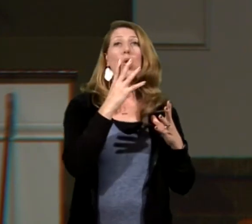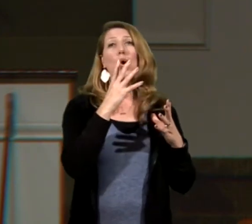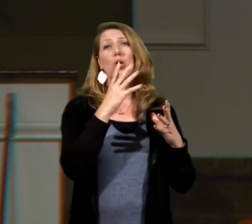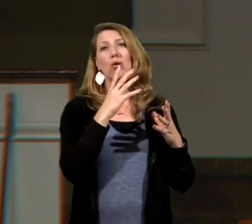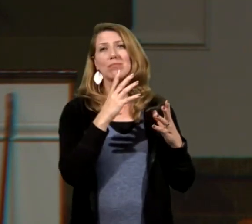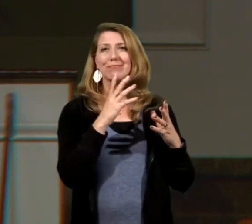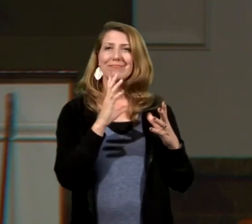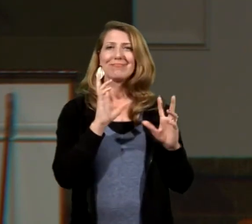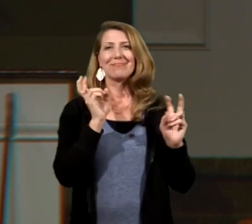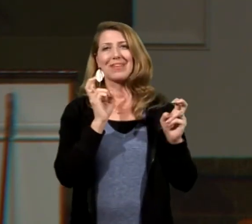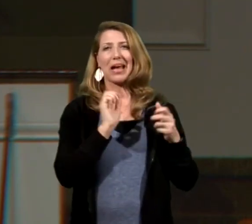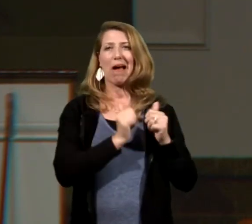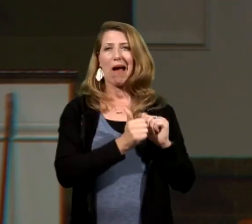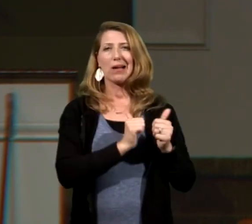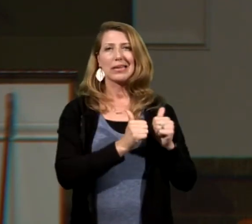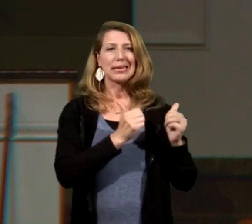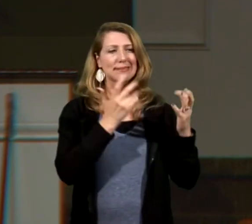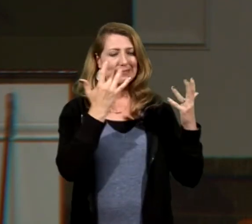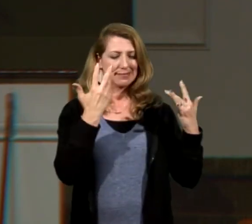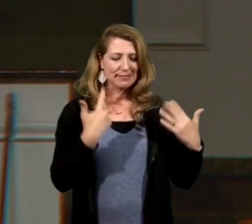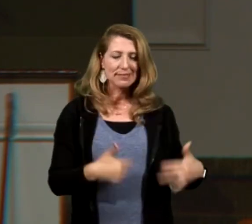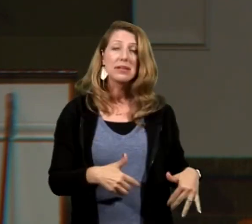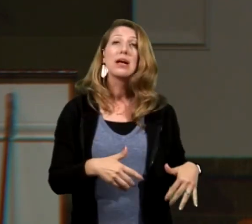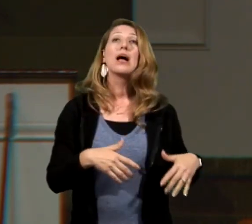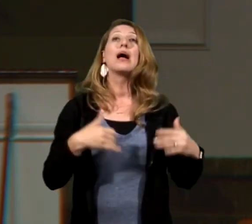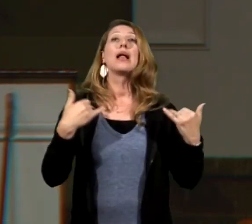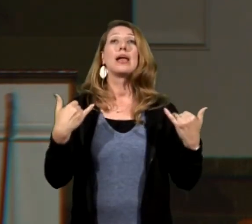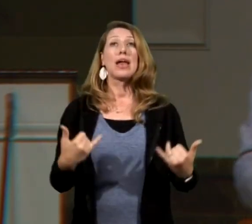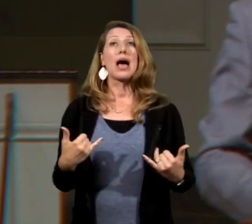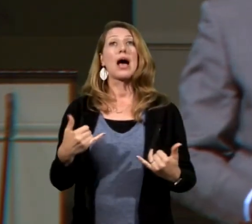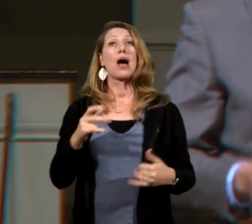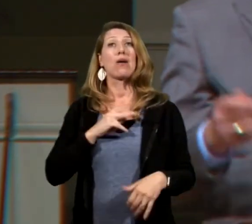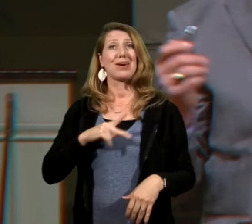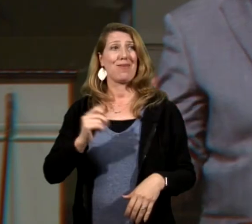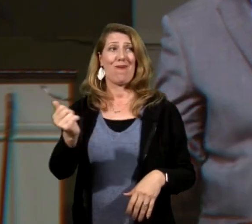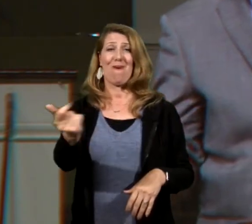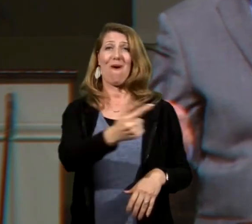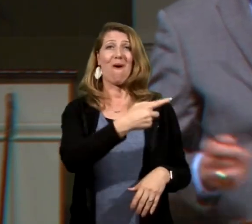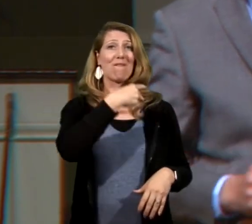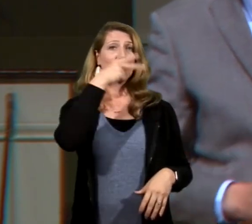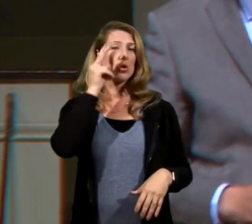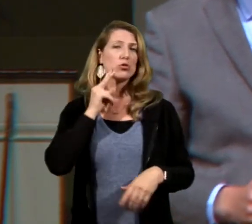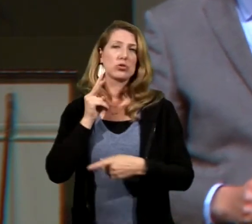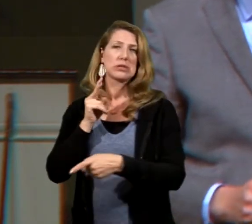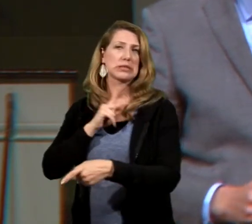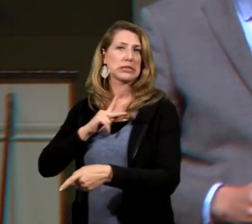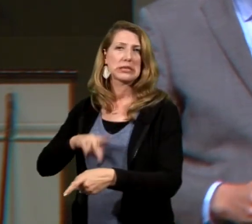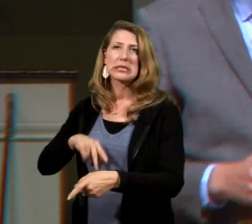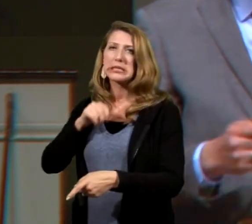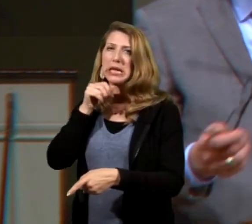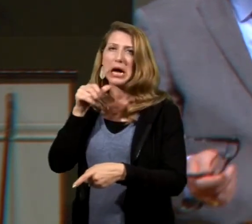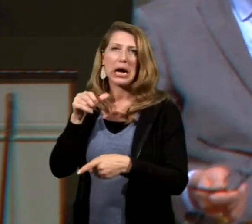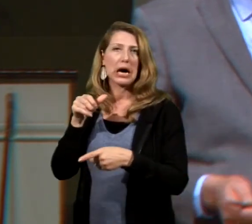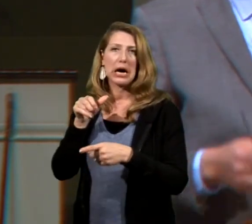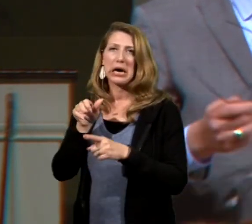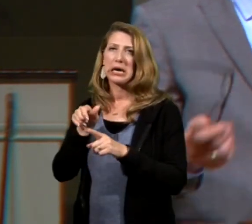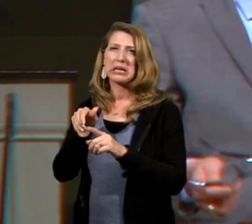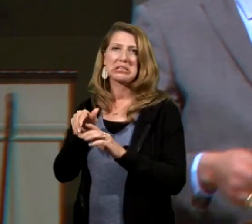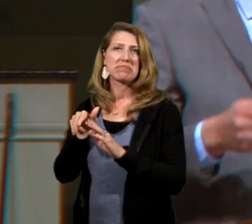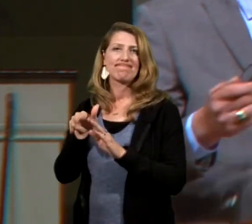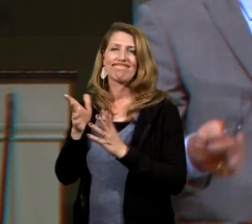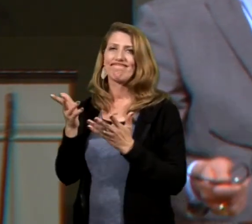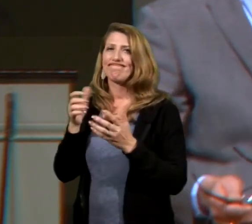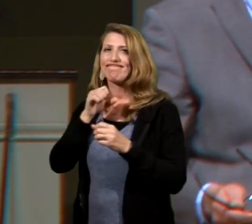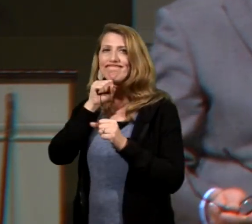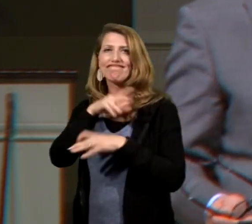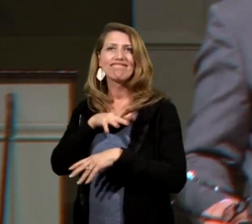beauty contest, so to speak. And now the king, though they were virgins, he was not. He was an immoral man. This is filthy, it's sad,